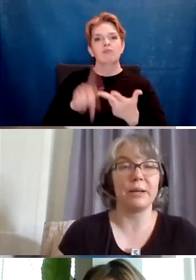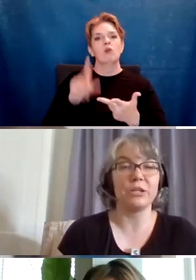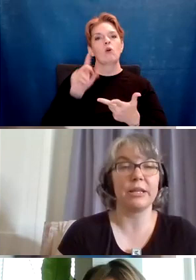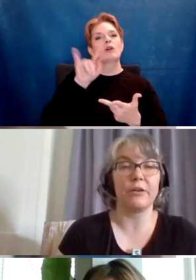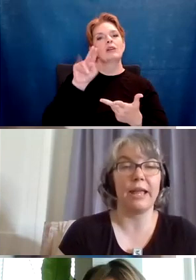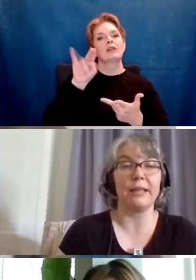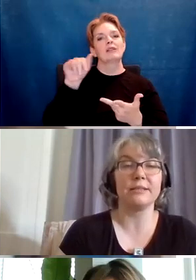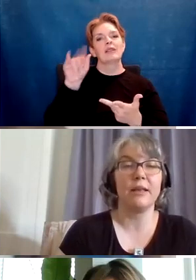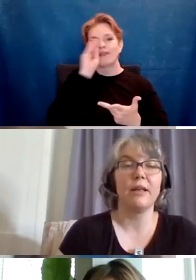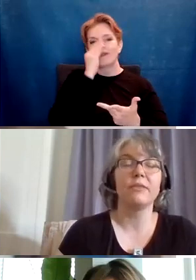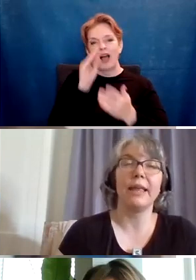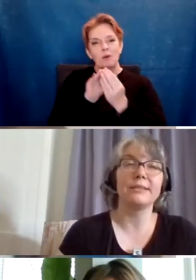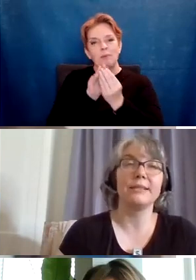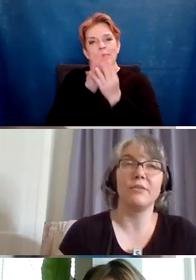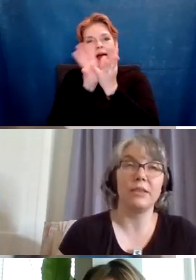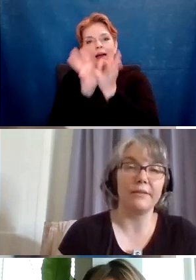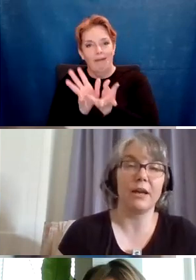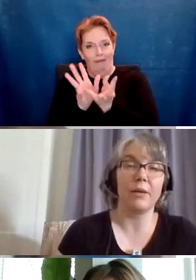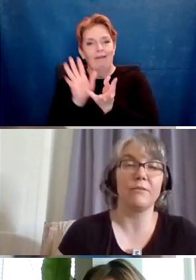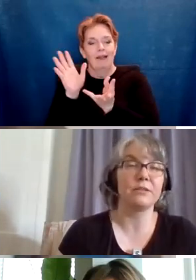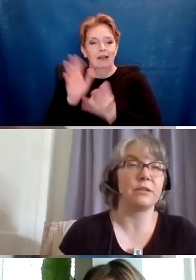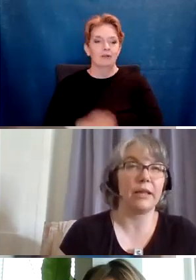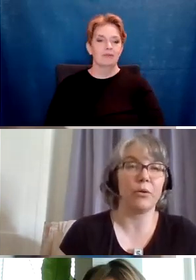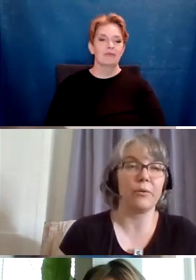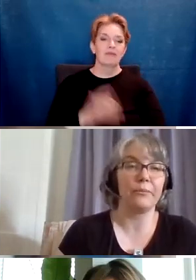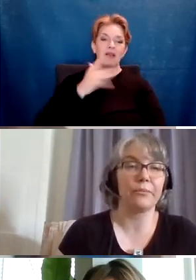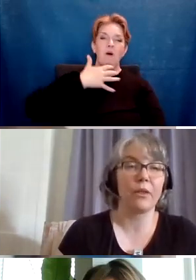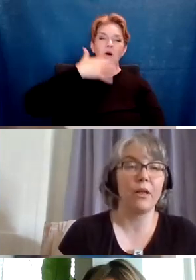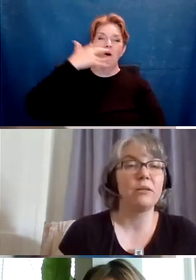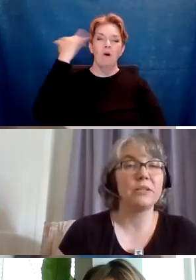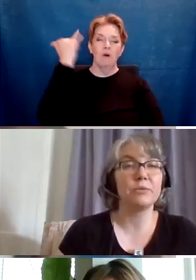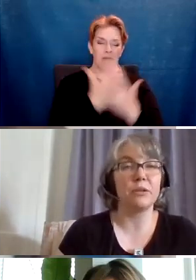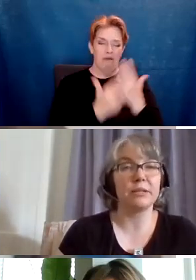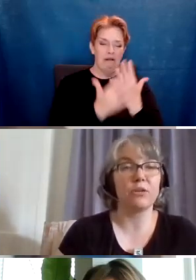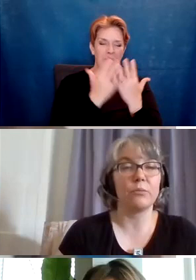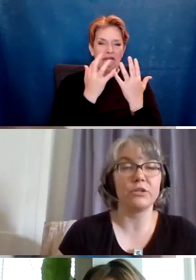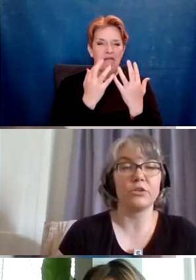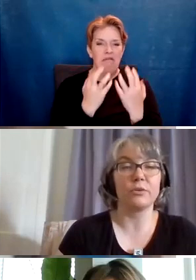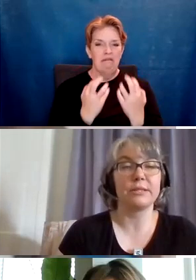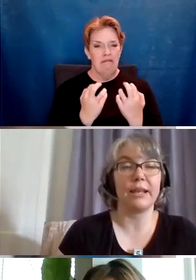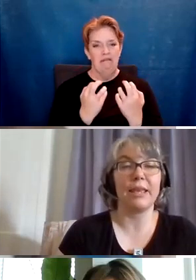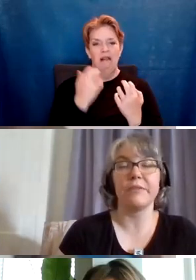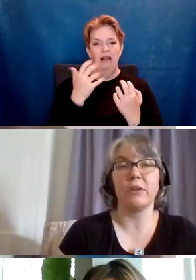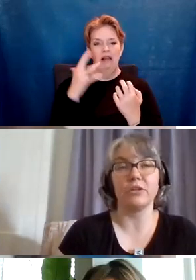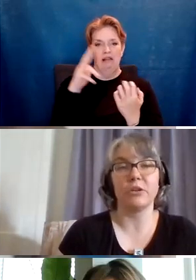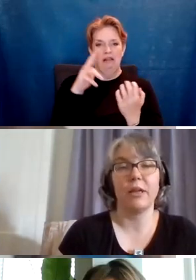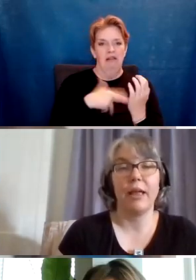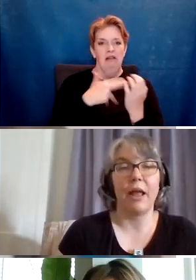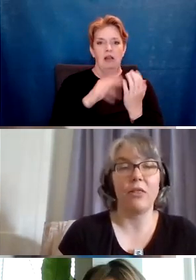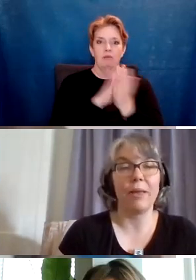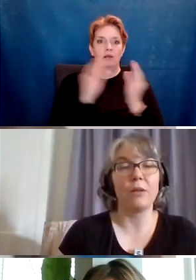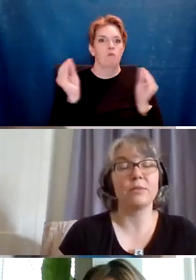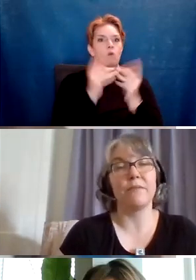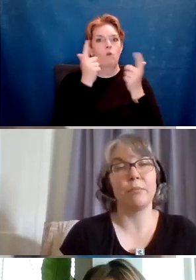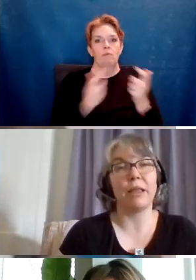arthritis, especially in her hands, the legacy of a lifetime of physical labor. This resulted in her brushstrokes getting even larger,